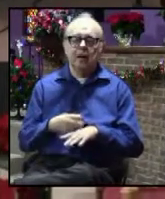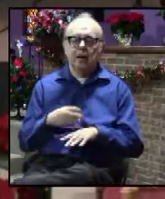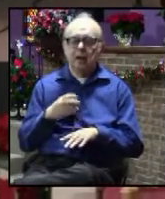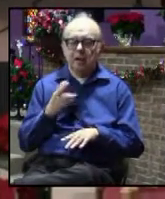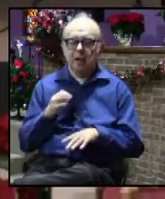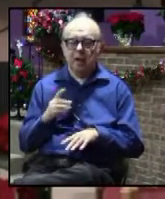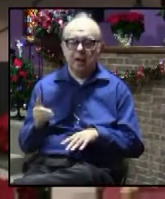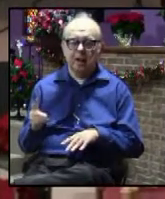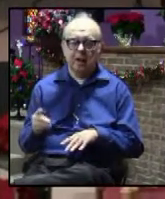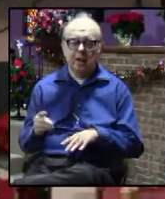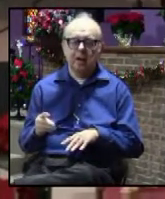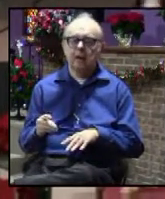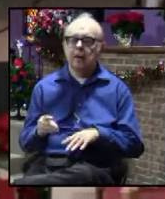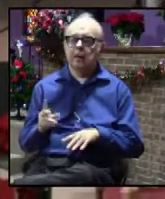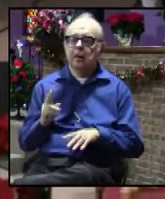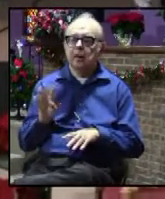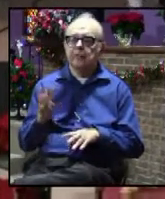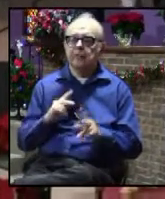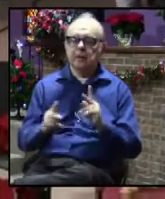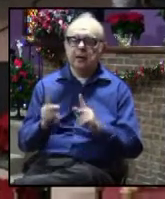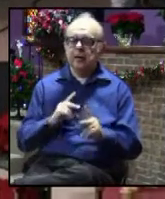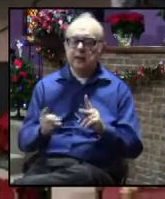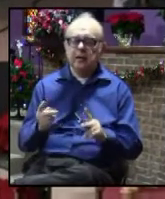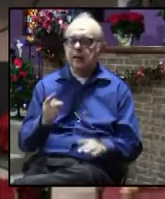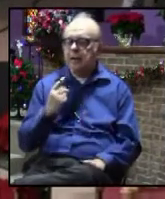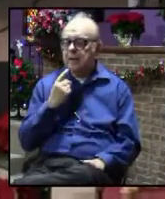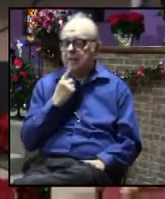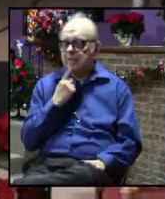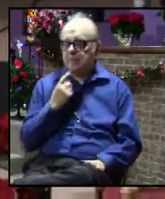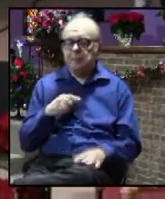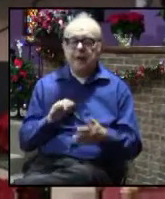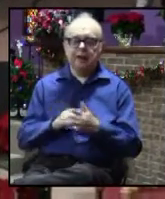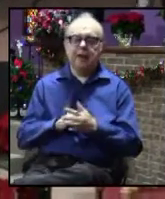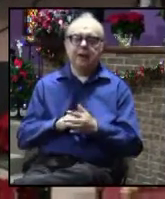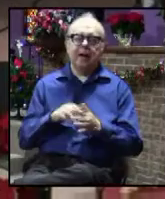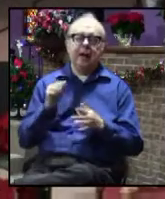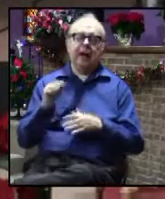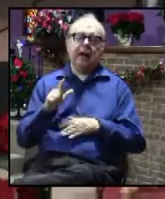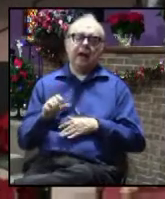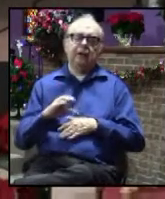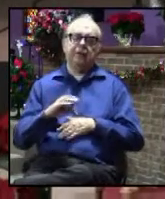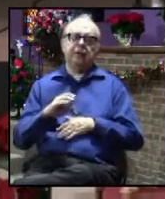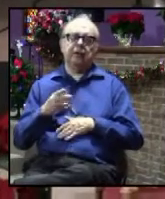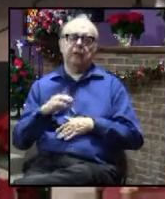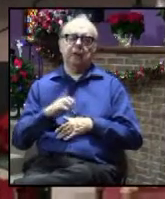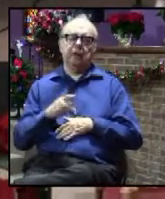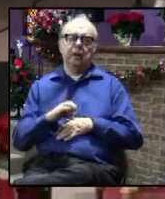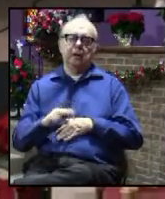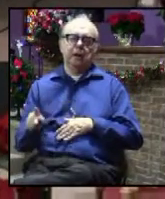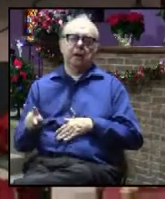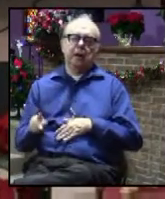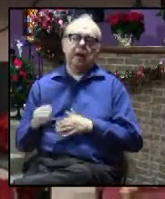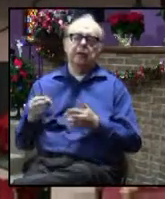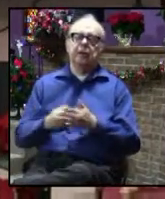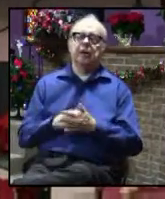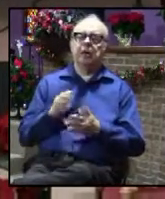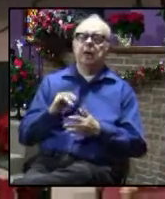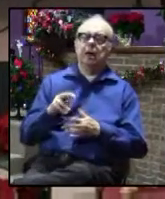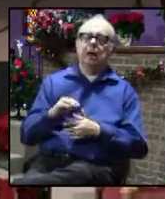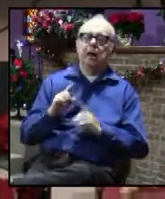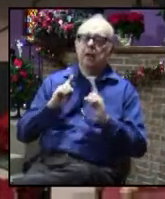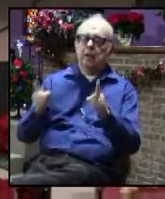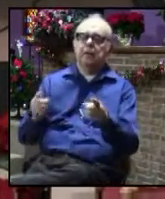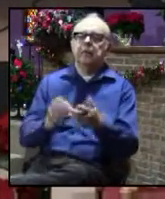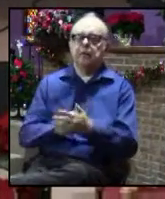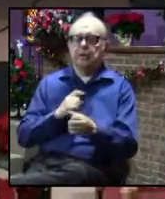to about 4 people told me, Al Couches in New Miami. Go there, they've got it. I went there, they got it.